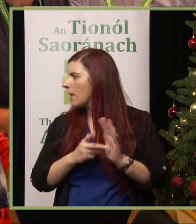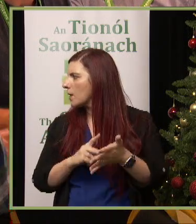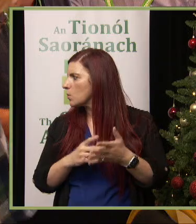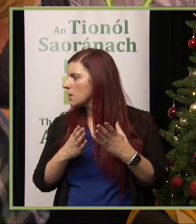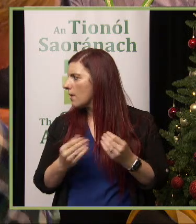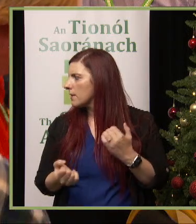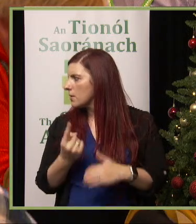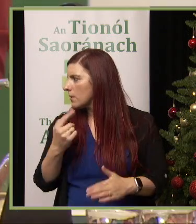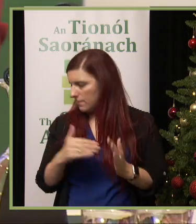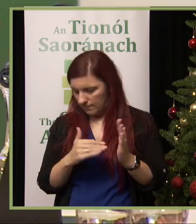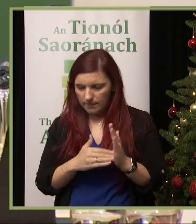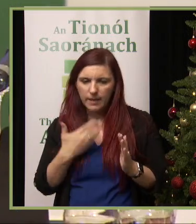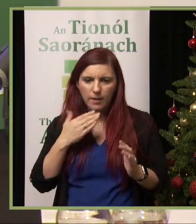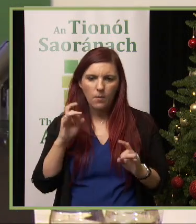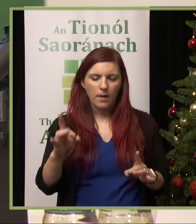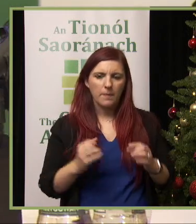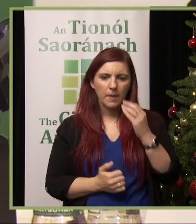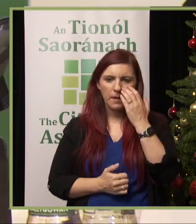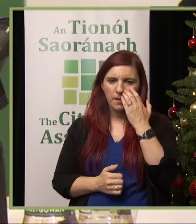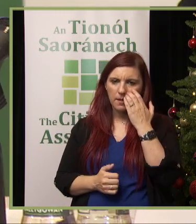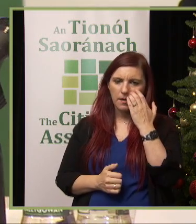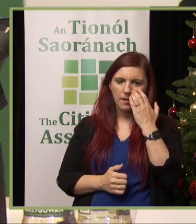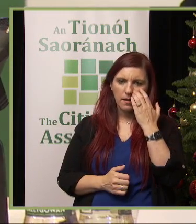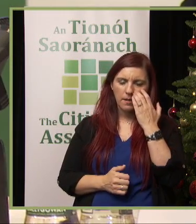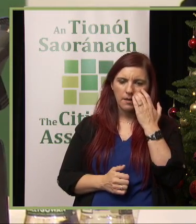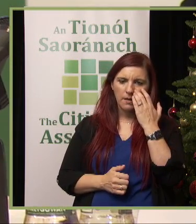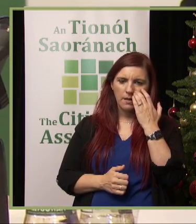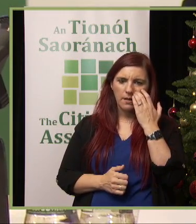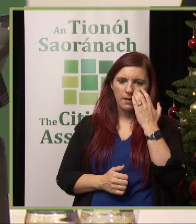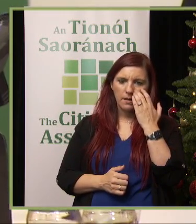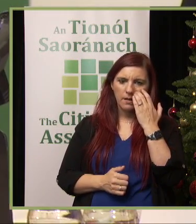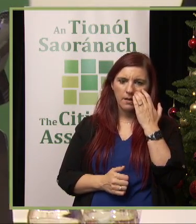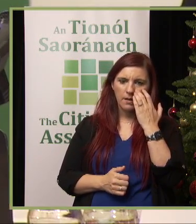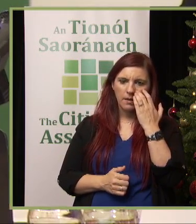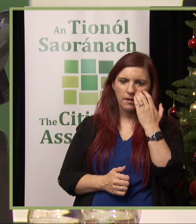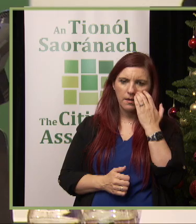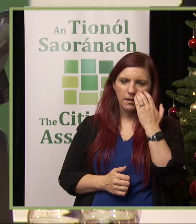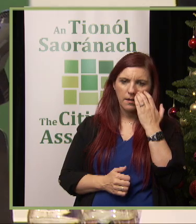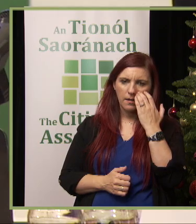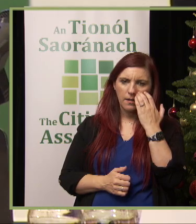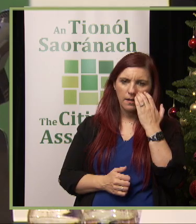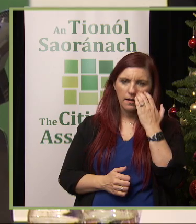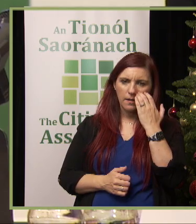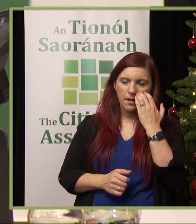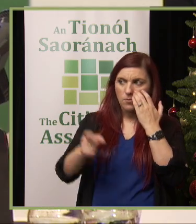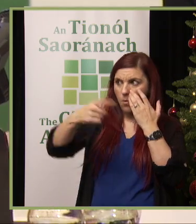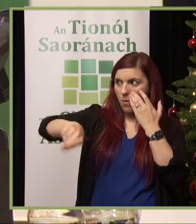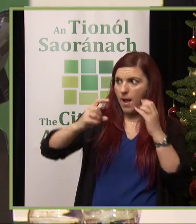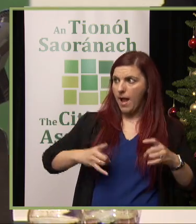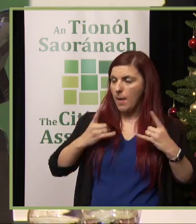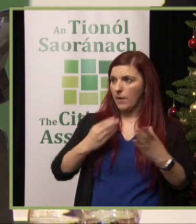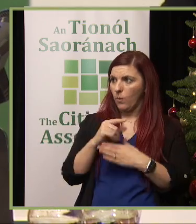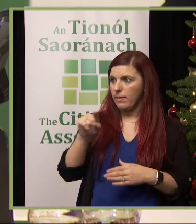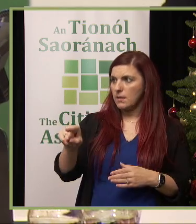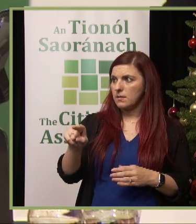you. Sorry, I heard something else in there. With that amendment, can I get a show of hands if the room is happy with that